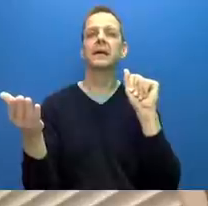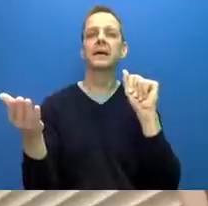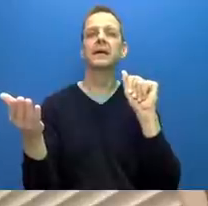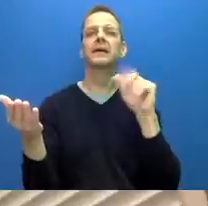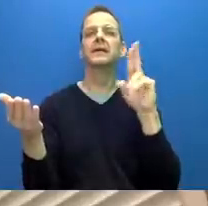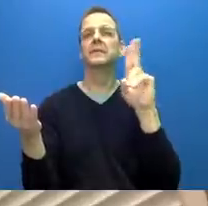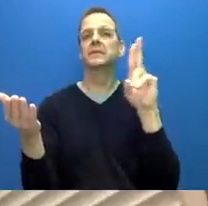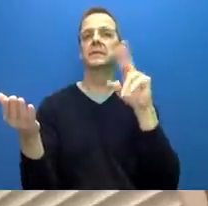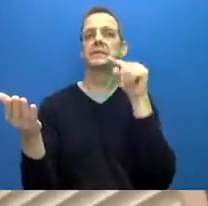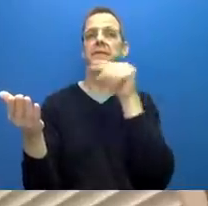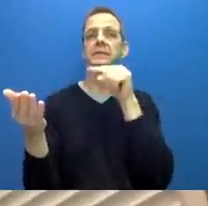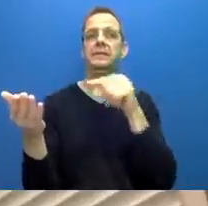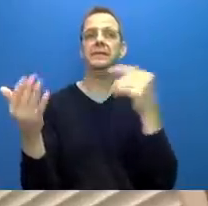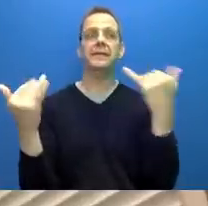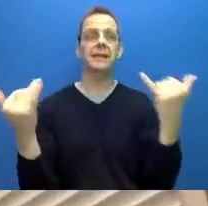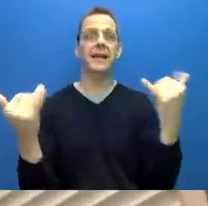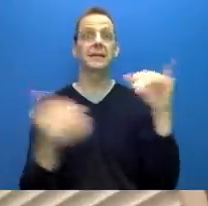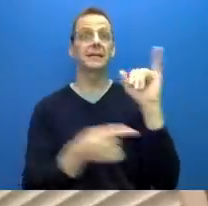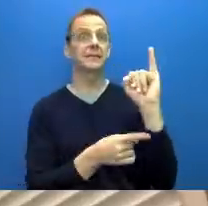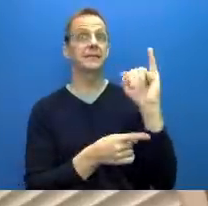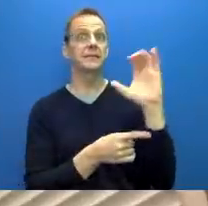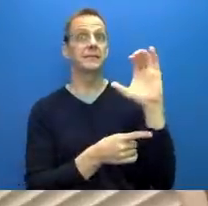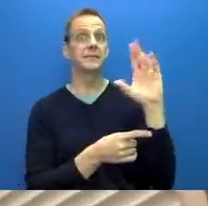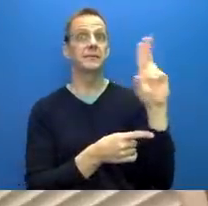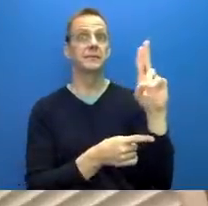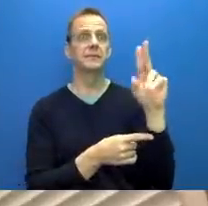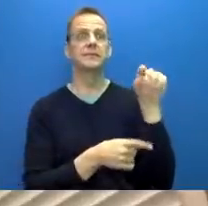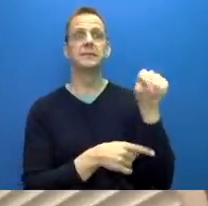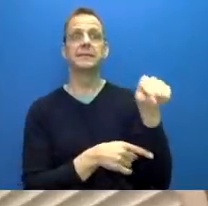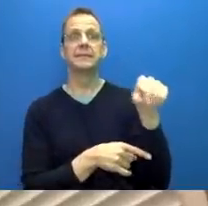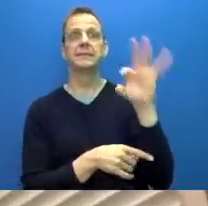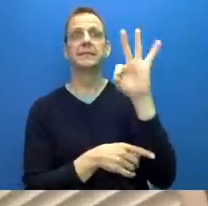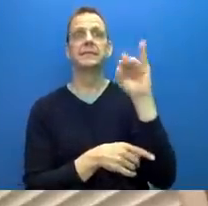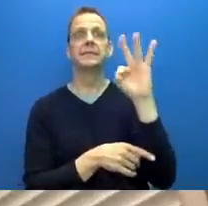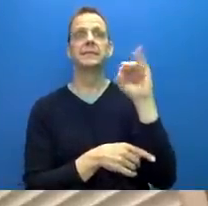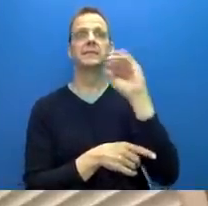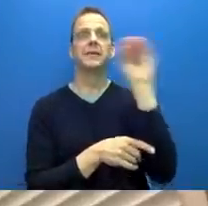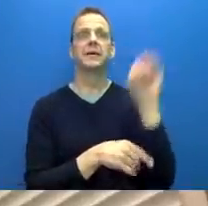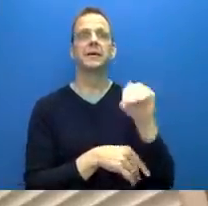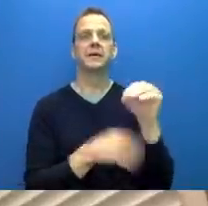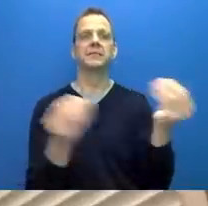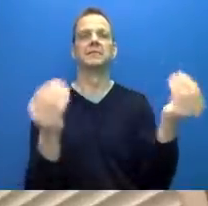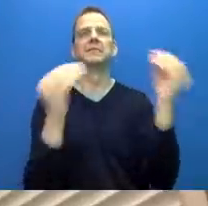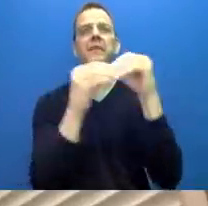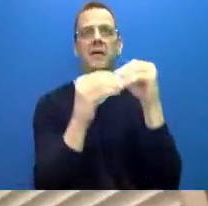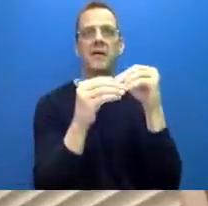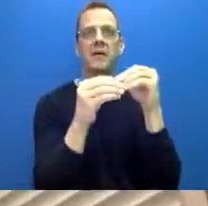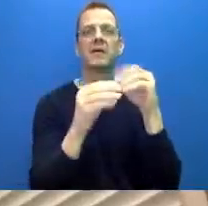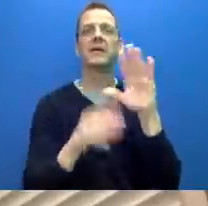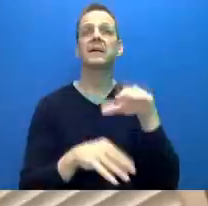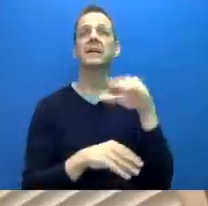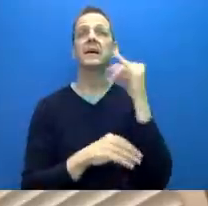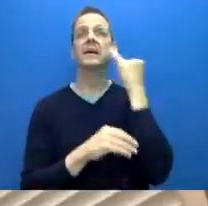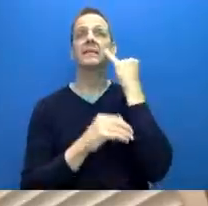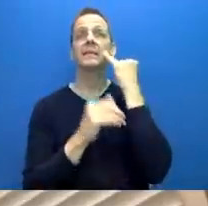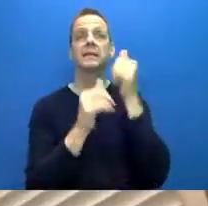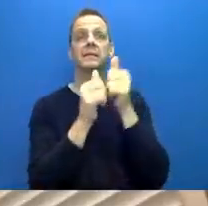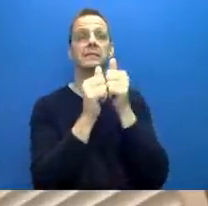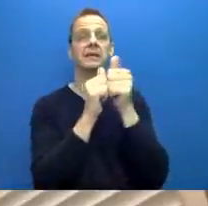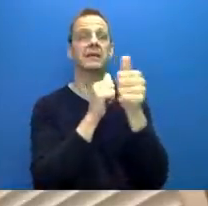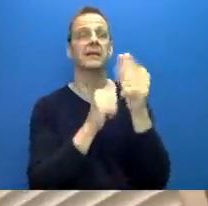a 95% bed occupancy rate in ICUs in now. So what that means is that once we